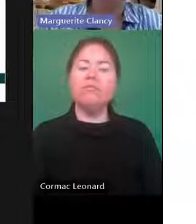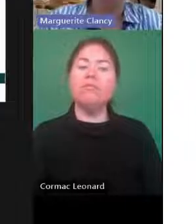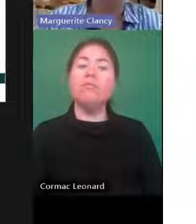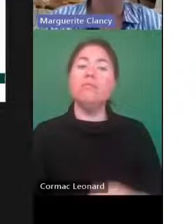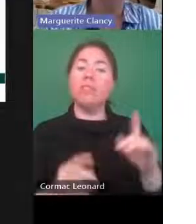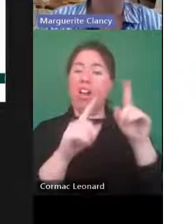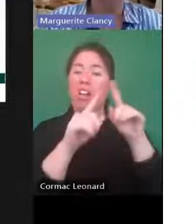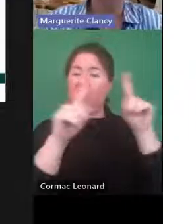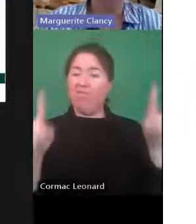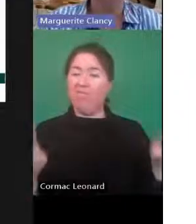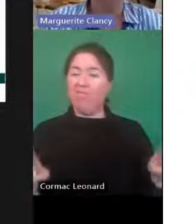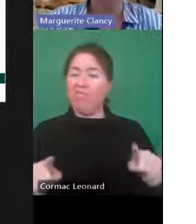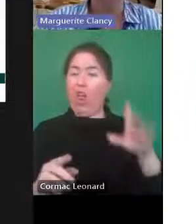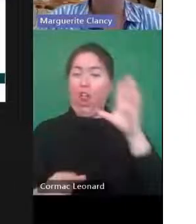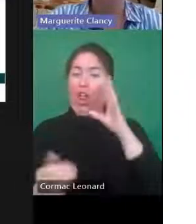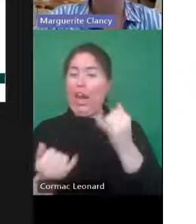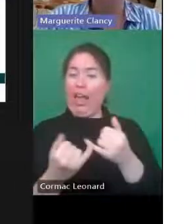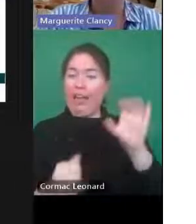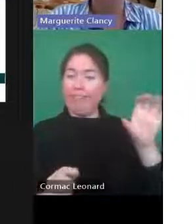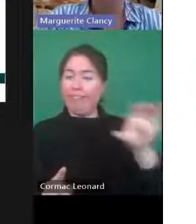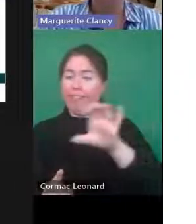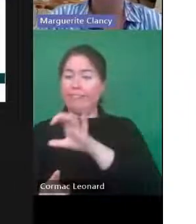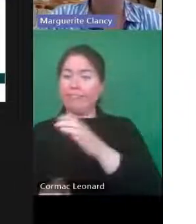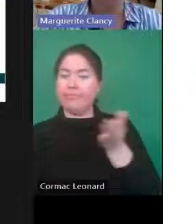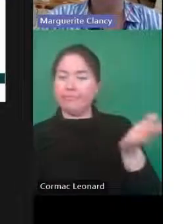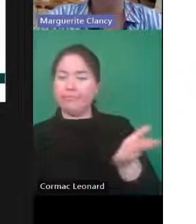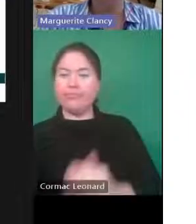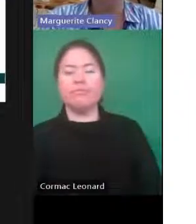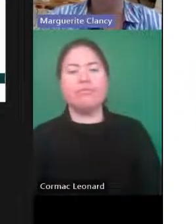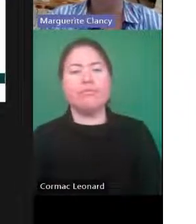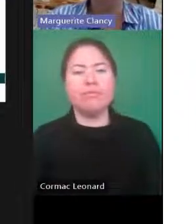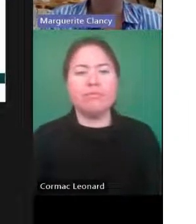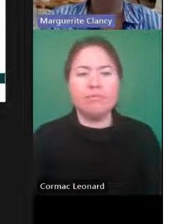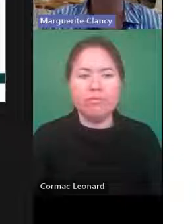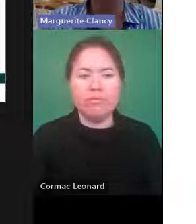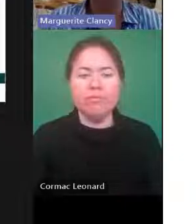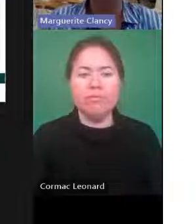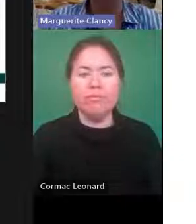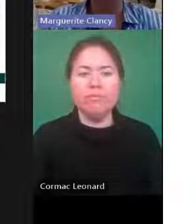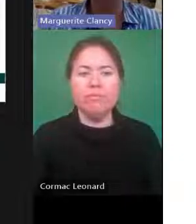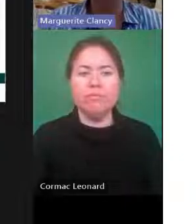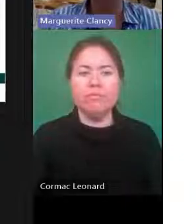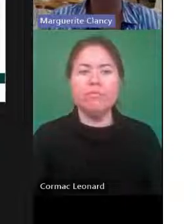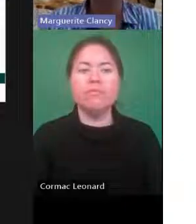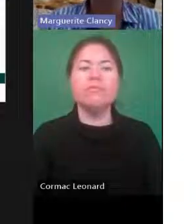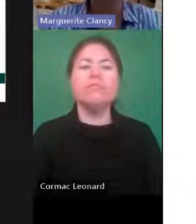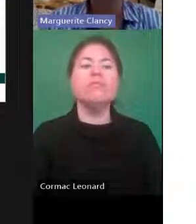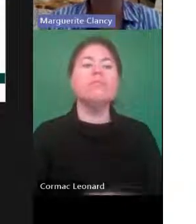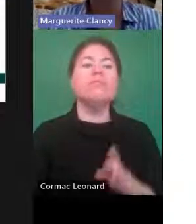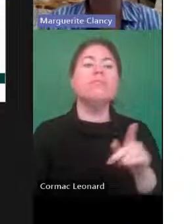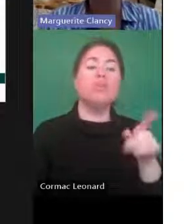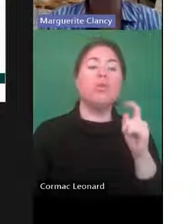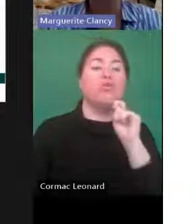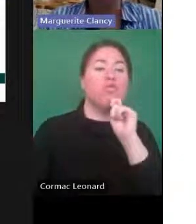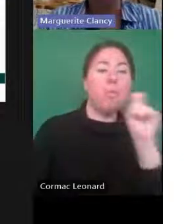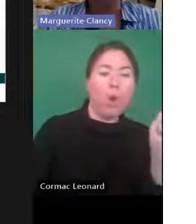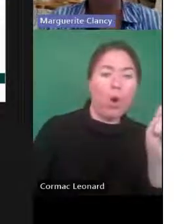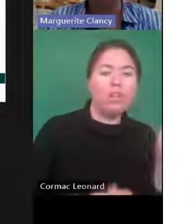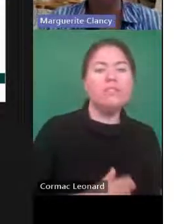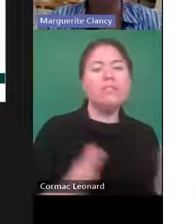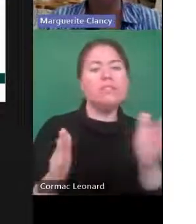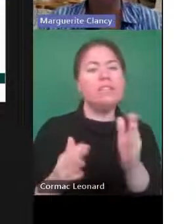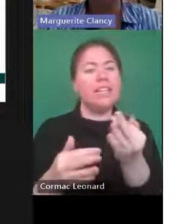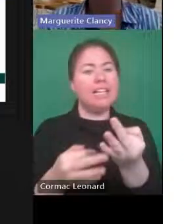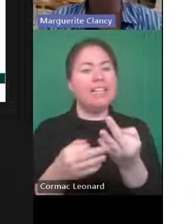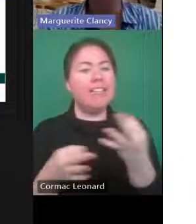looks like. So there is 3 different tabs. You've got reporting a concern, safeguarding information,